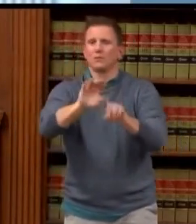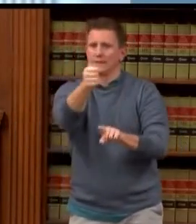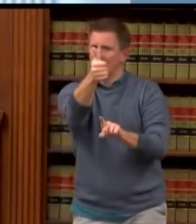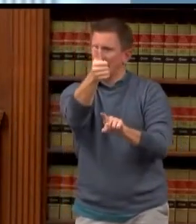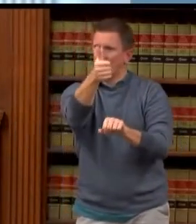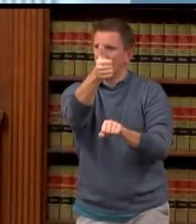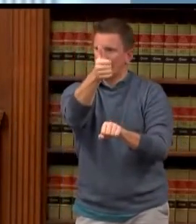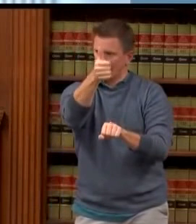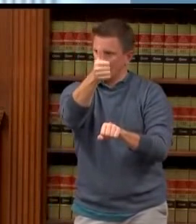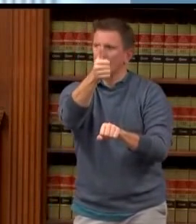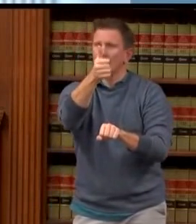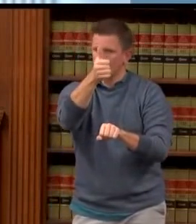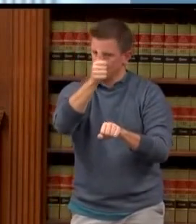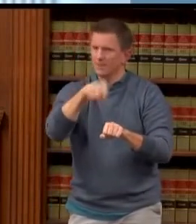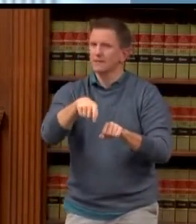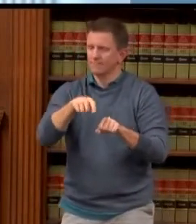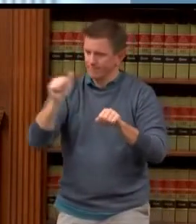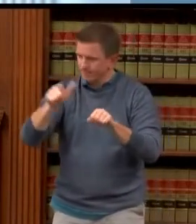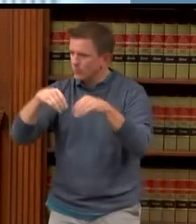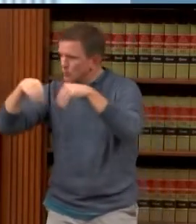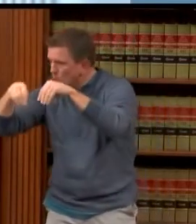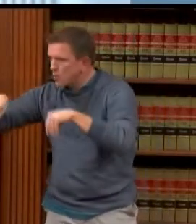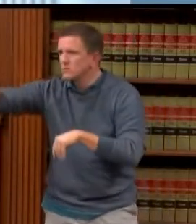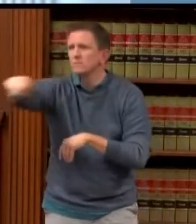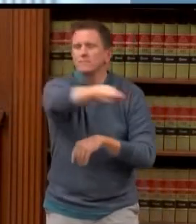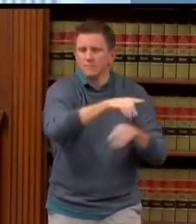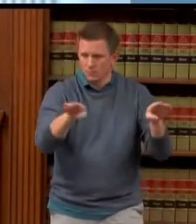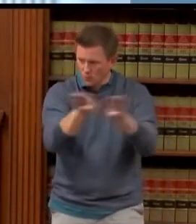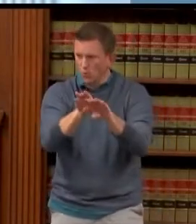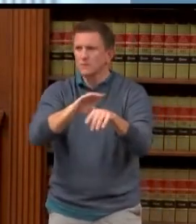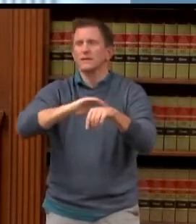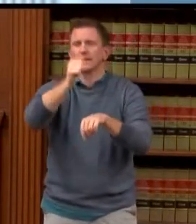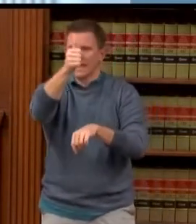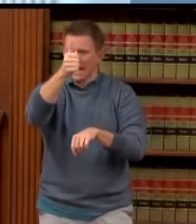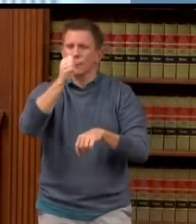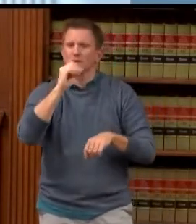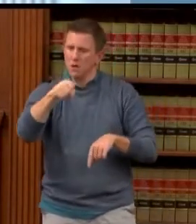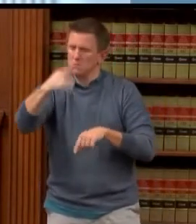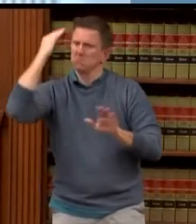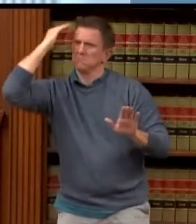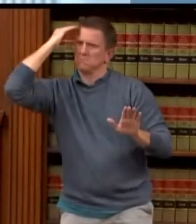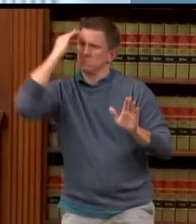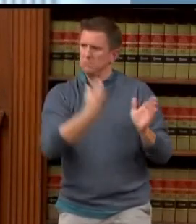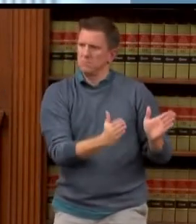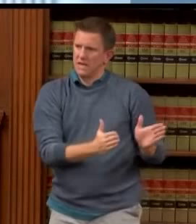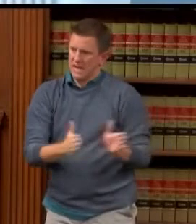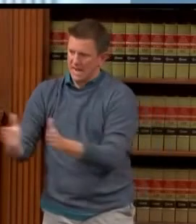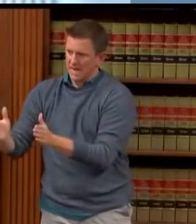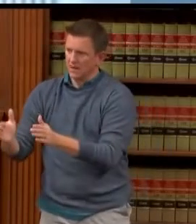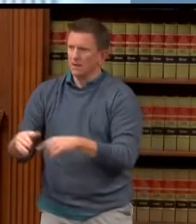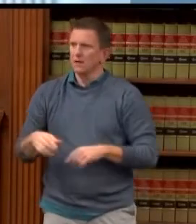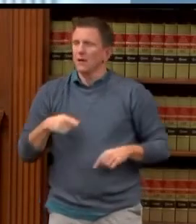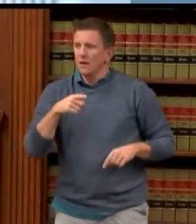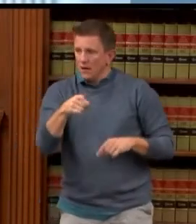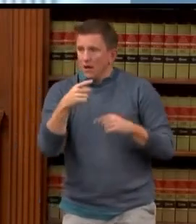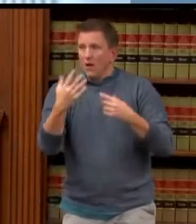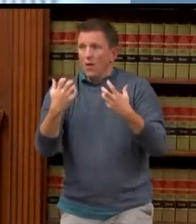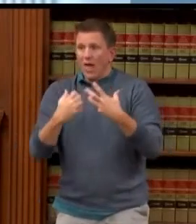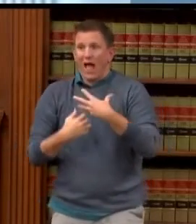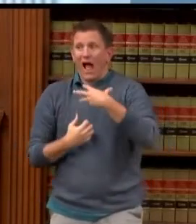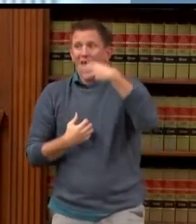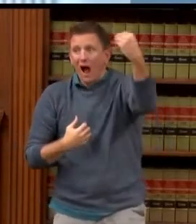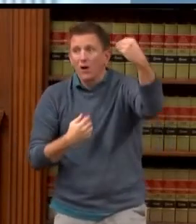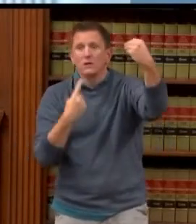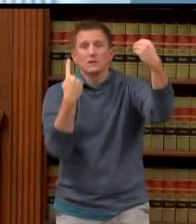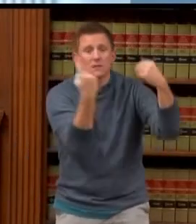make sure that when you are going out, that you are with your family unit. The best way for us to